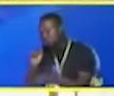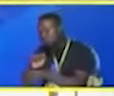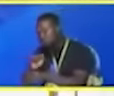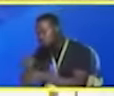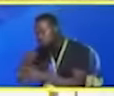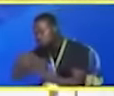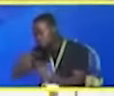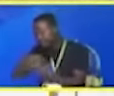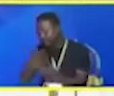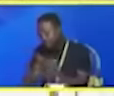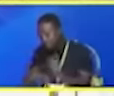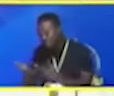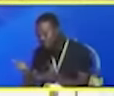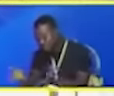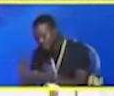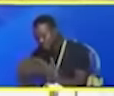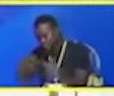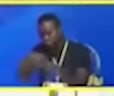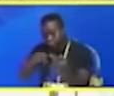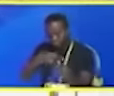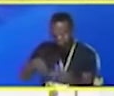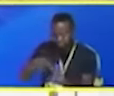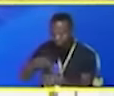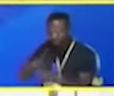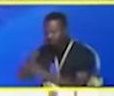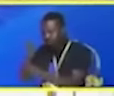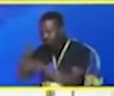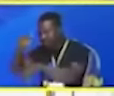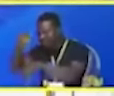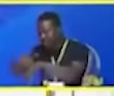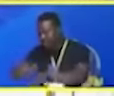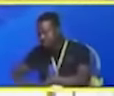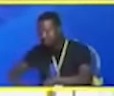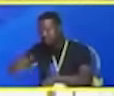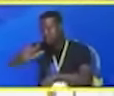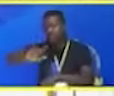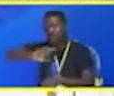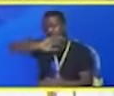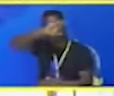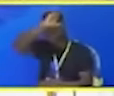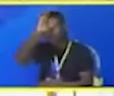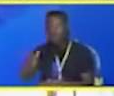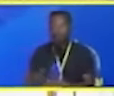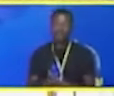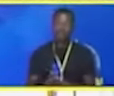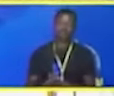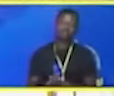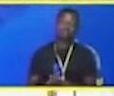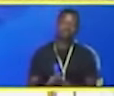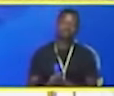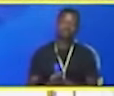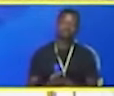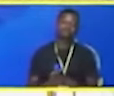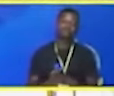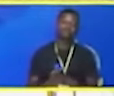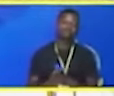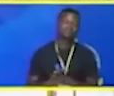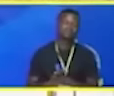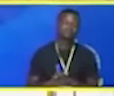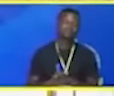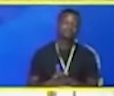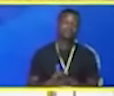were born around that neighborhood. And yet, around that reality, but never had a chance to enter an